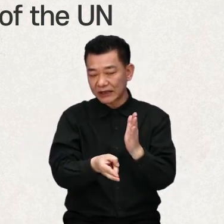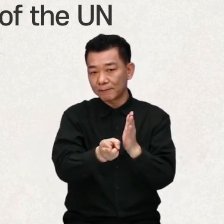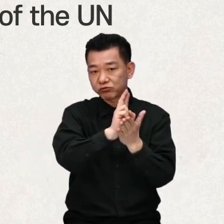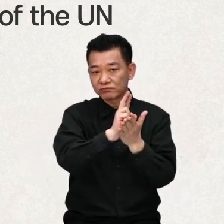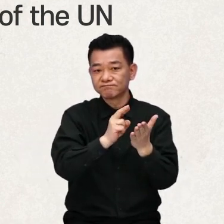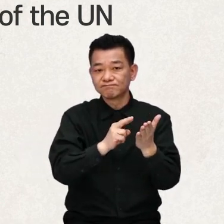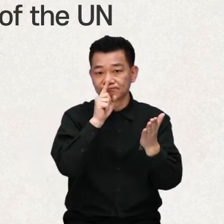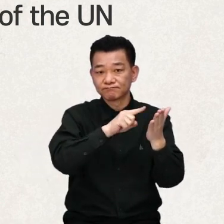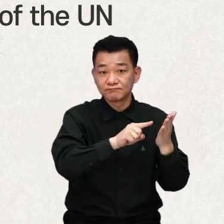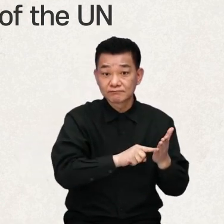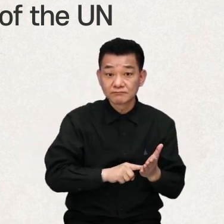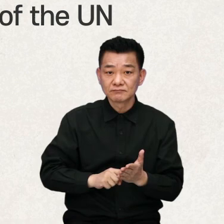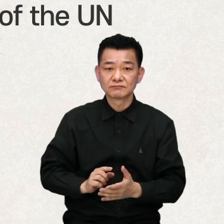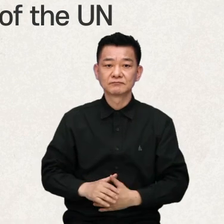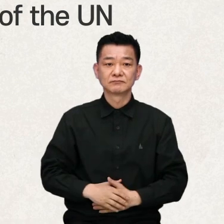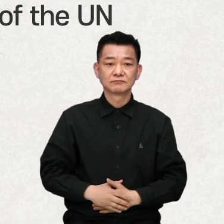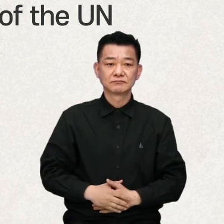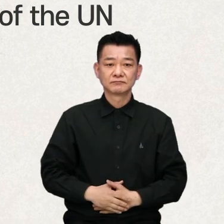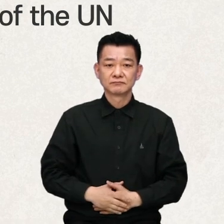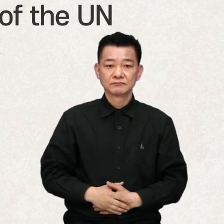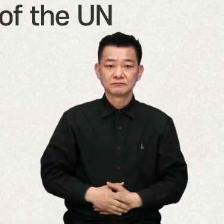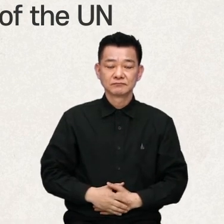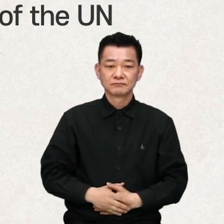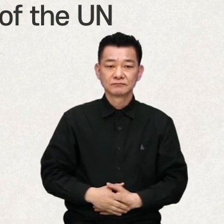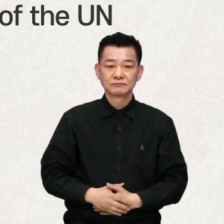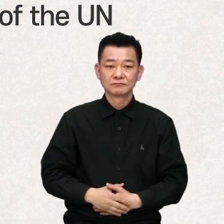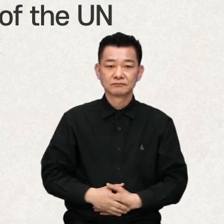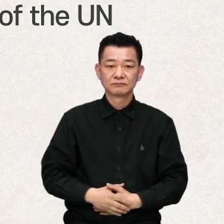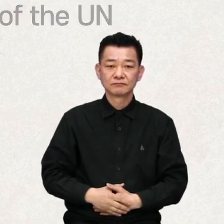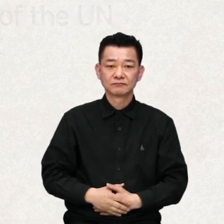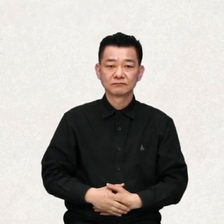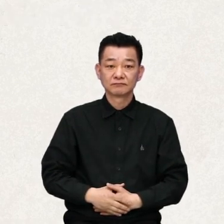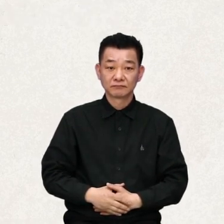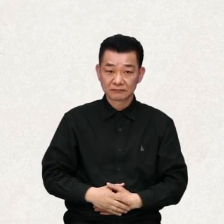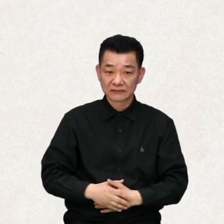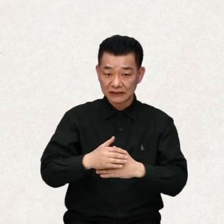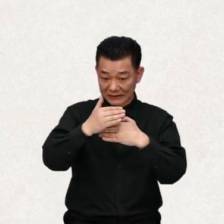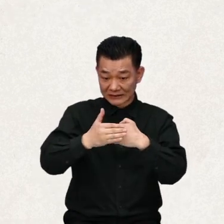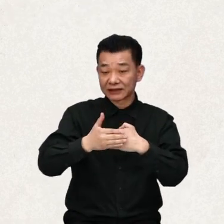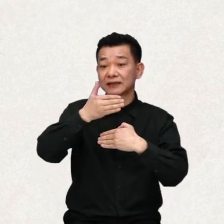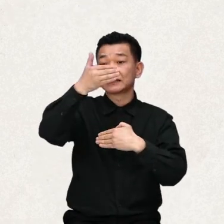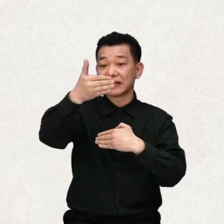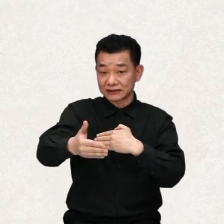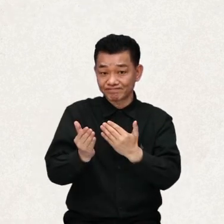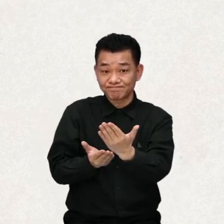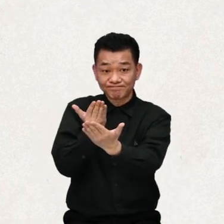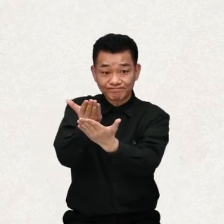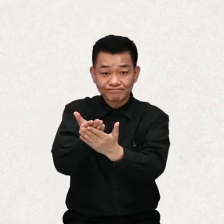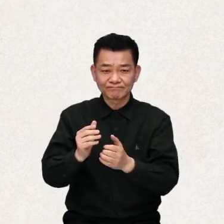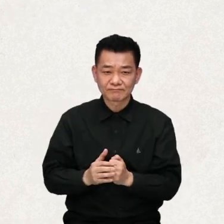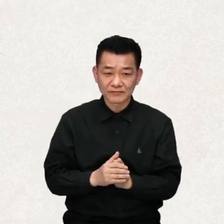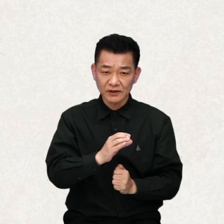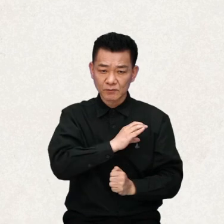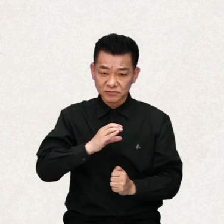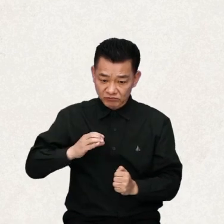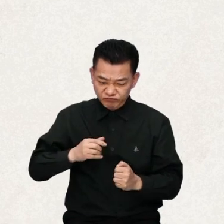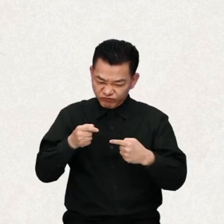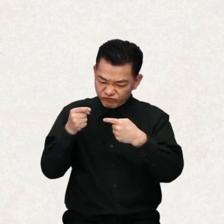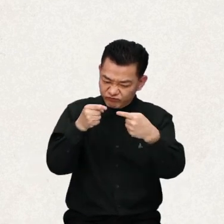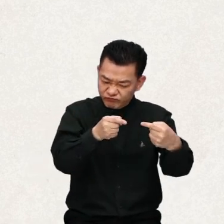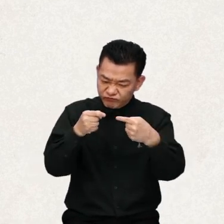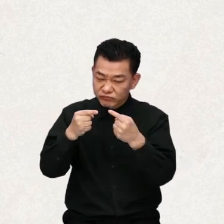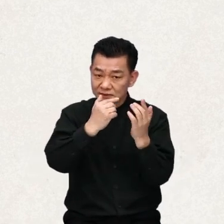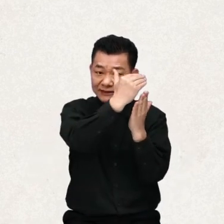with Disabilities make the consideration of reports. After it is submitted, the committee forwards the list